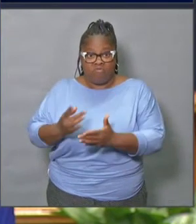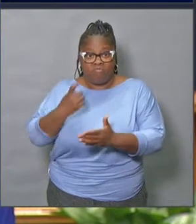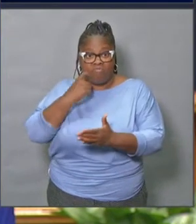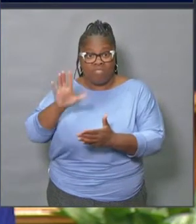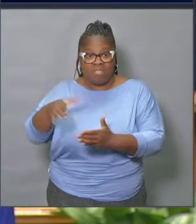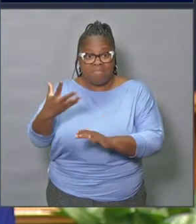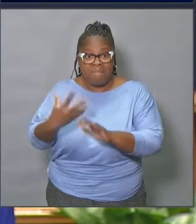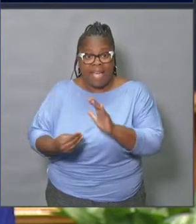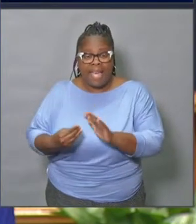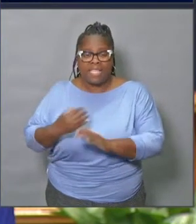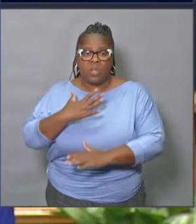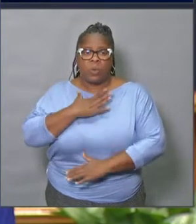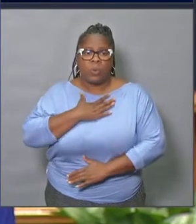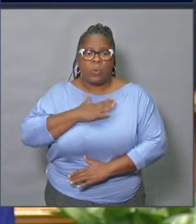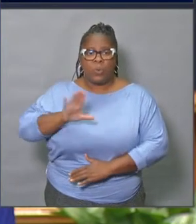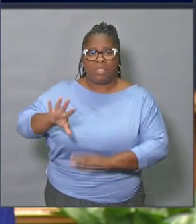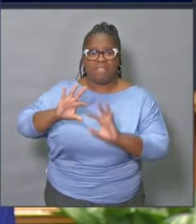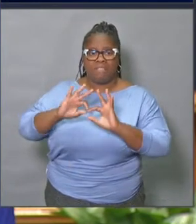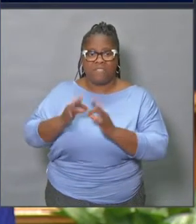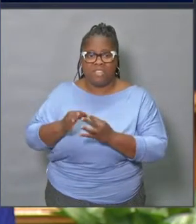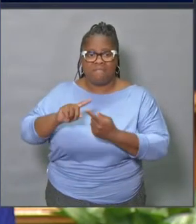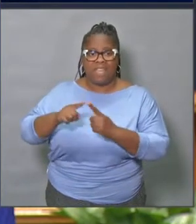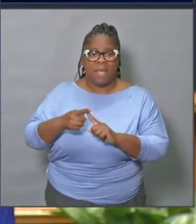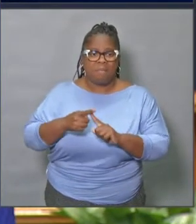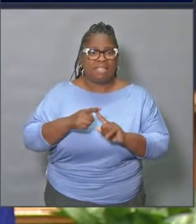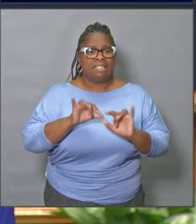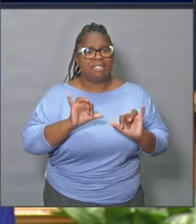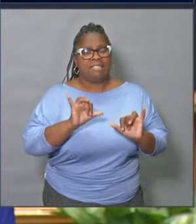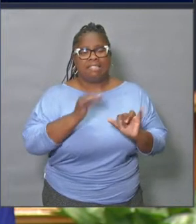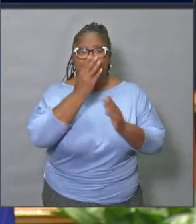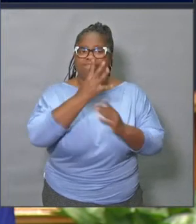away, we are deeply sorry for your loss.